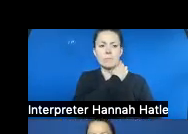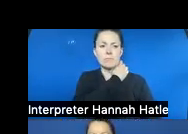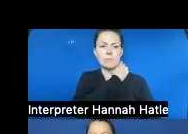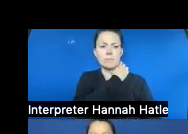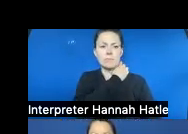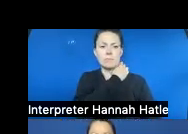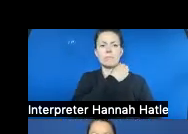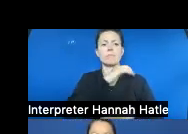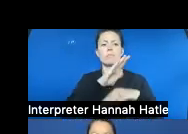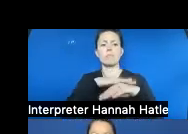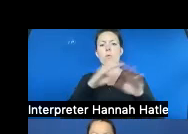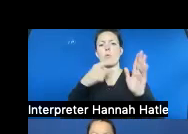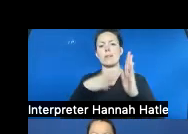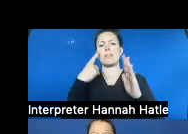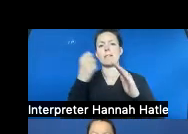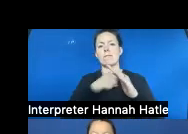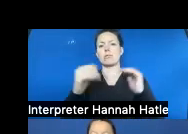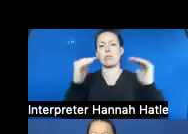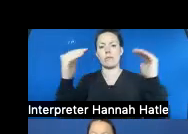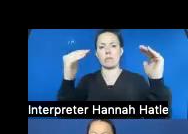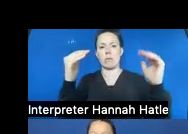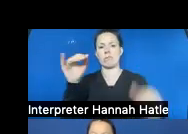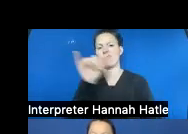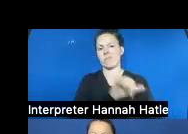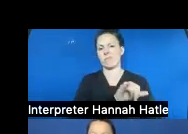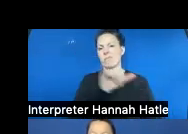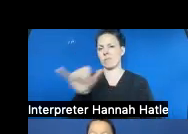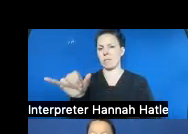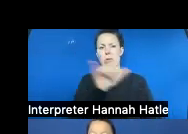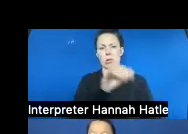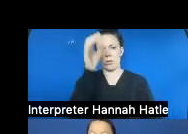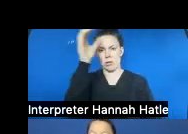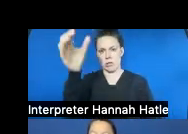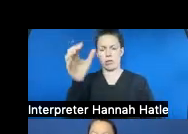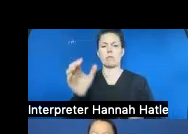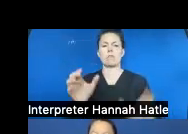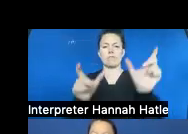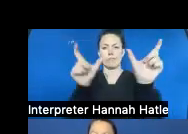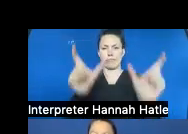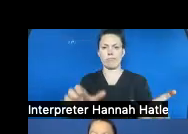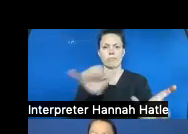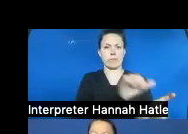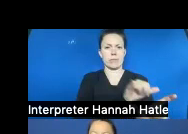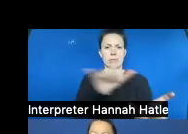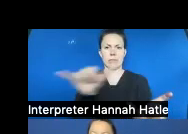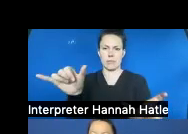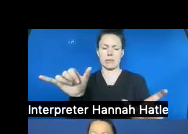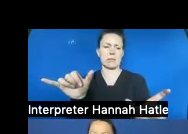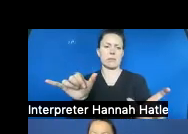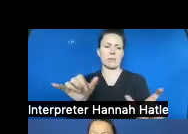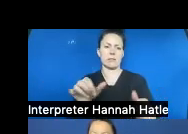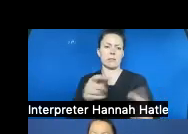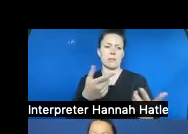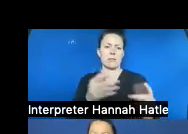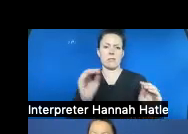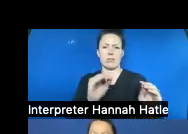Warning signs for trafficking in adults, very similar. All of these can cross. There's no ageism when it comes to trafficking. It doesn't matter if